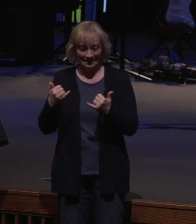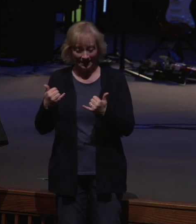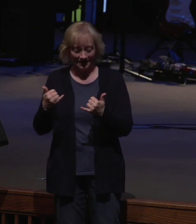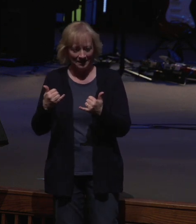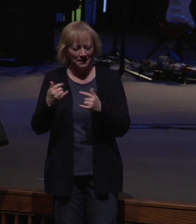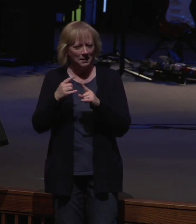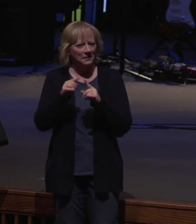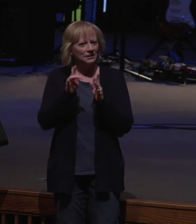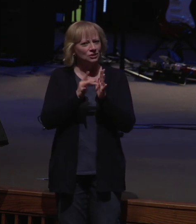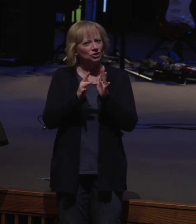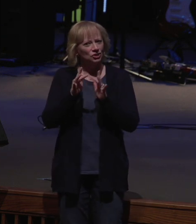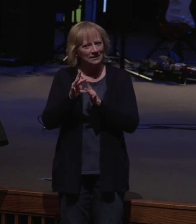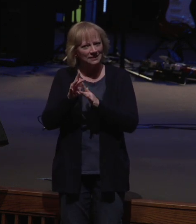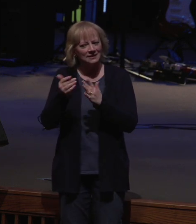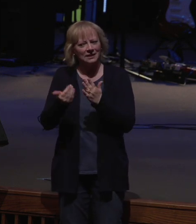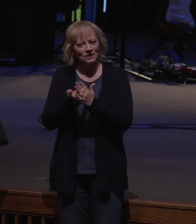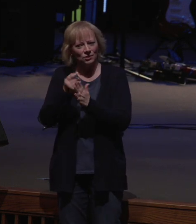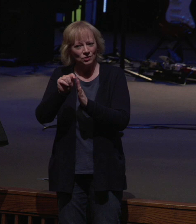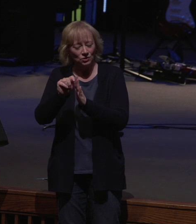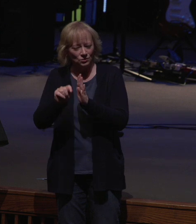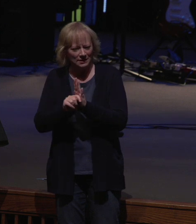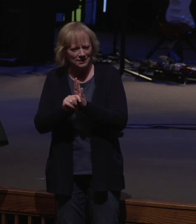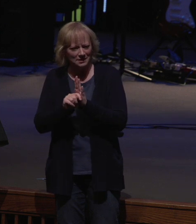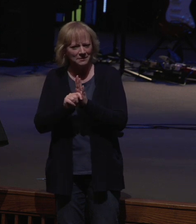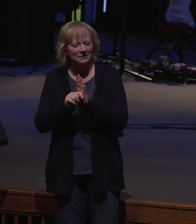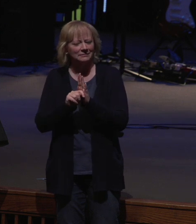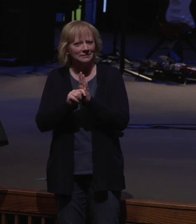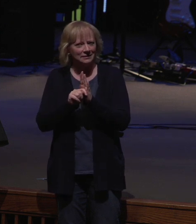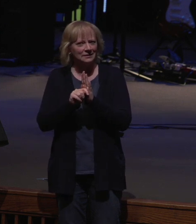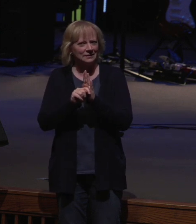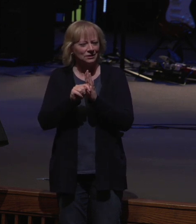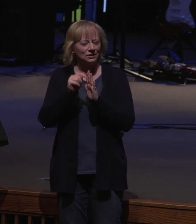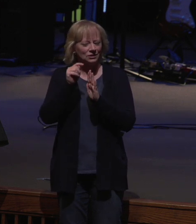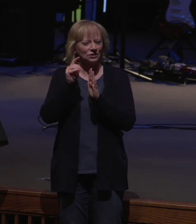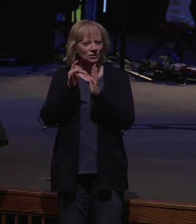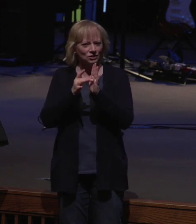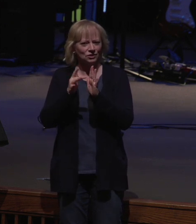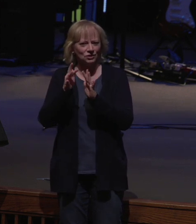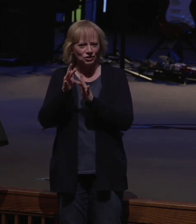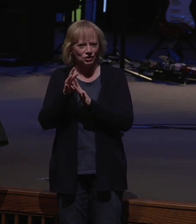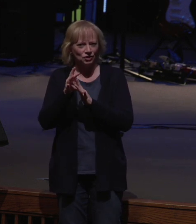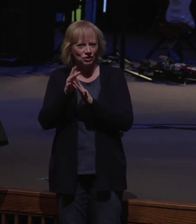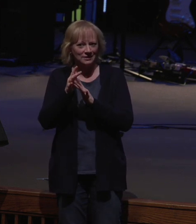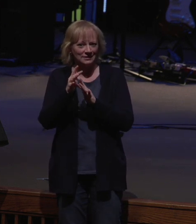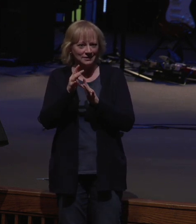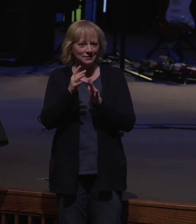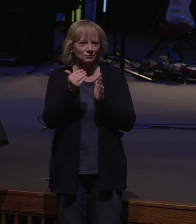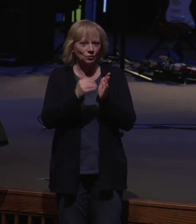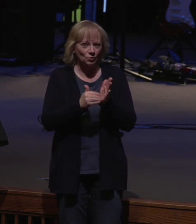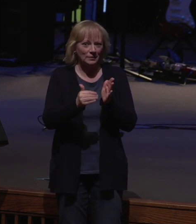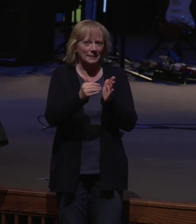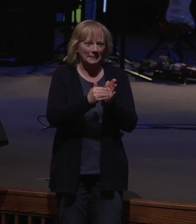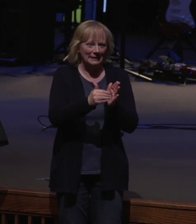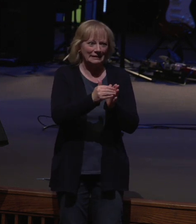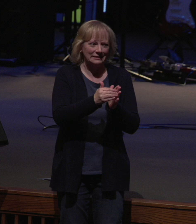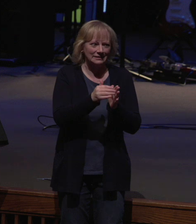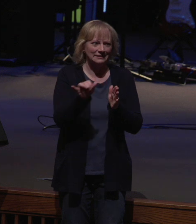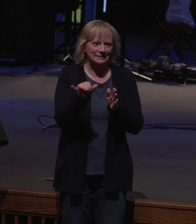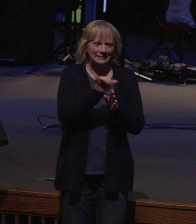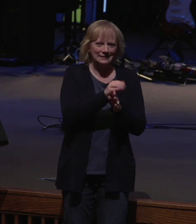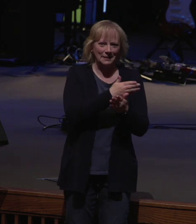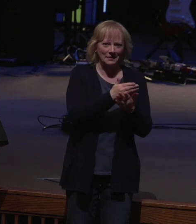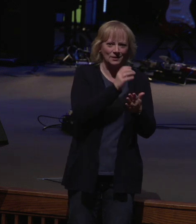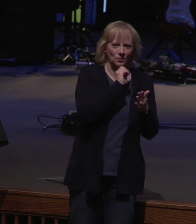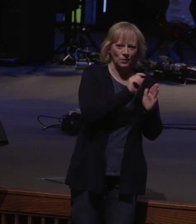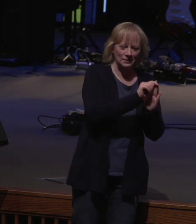Jesus and the New Testament does restate a lot of what it calls for. 9 out of the